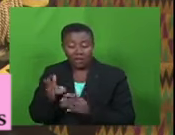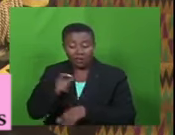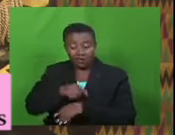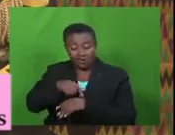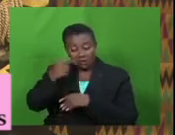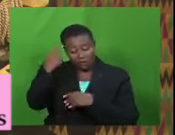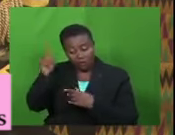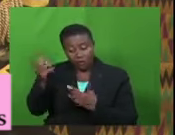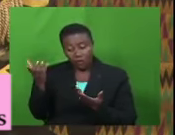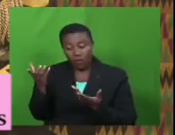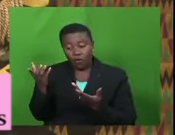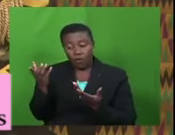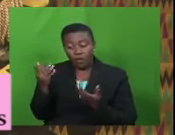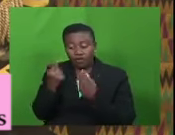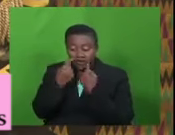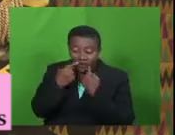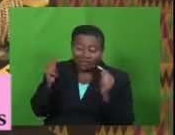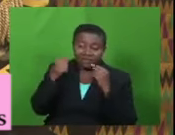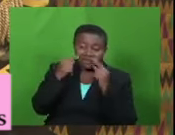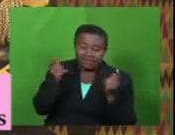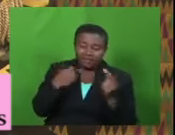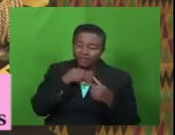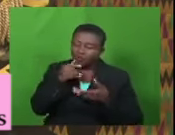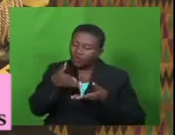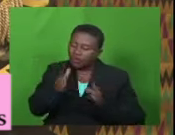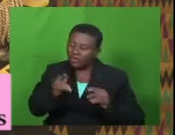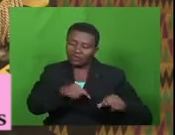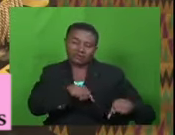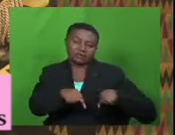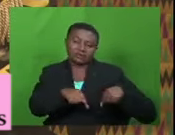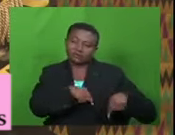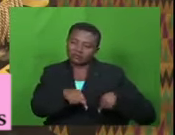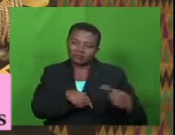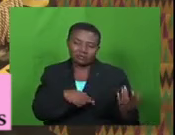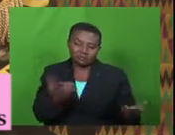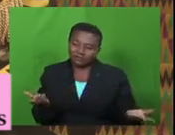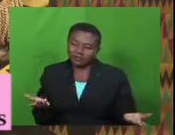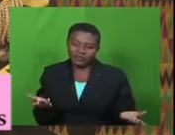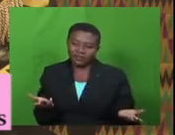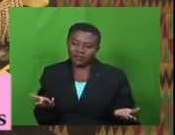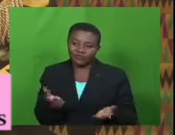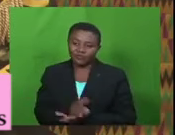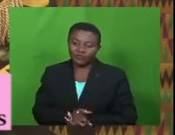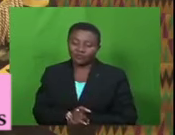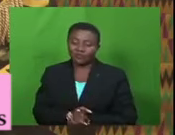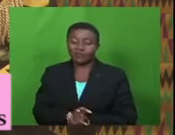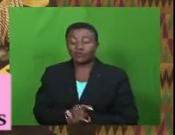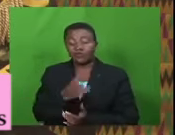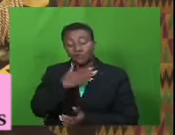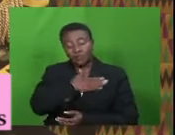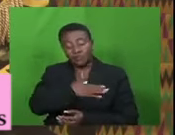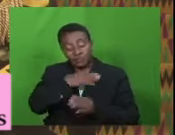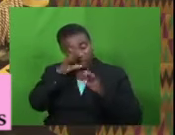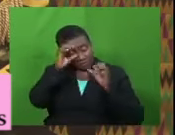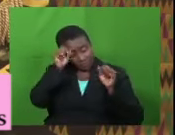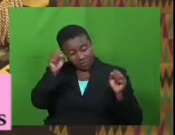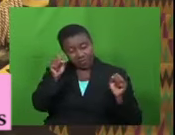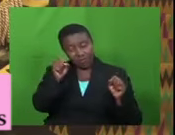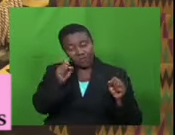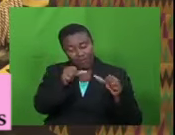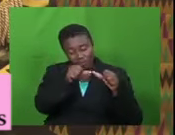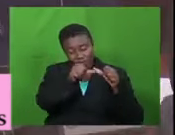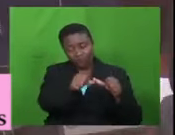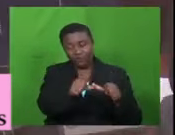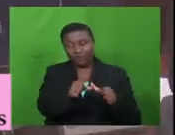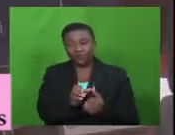not allow debate of the statement. Your Excellency, you may proceed. It